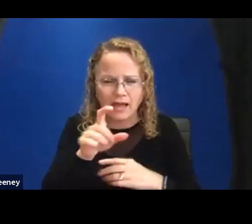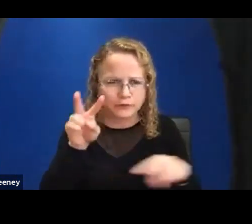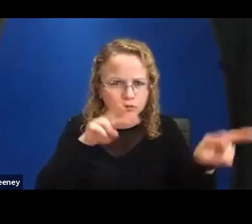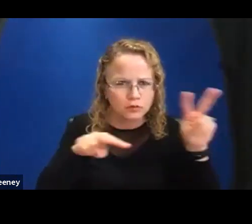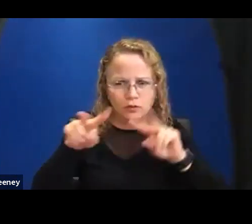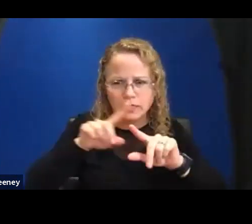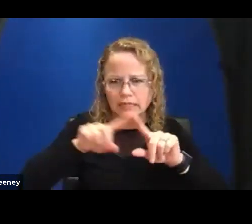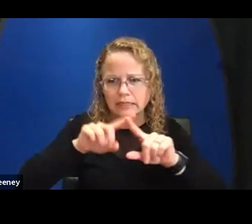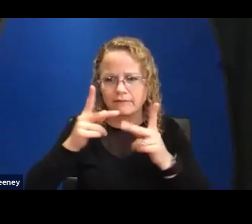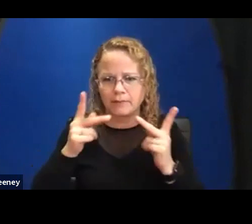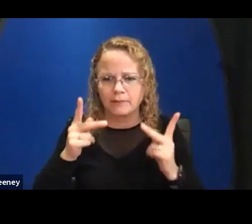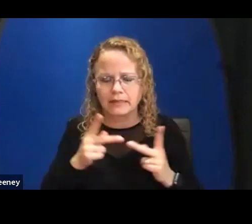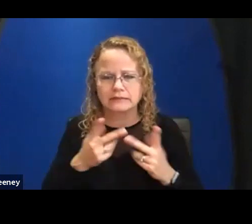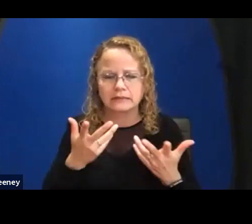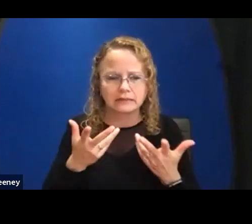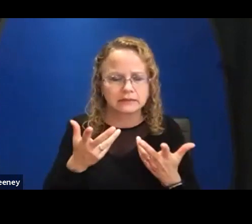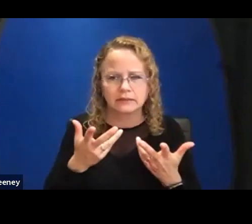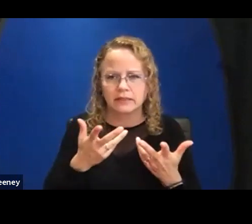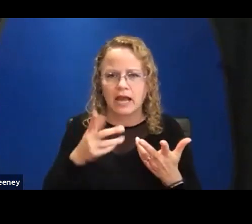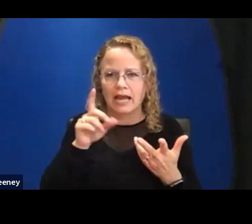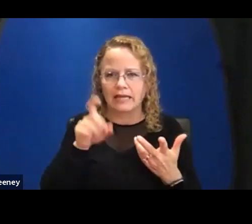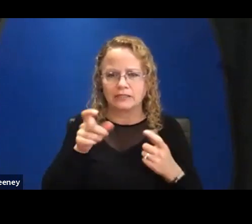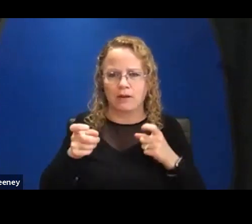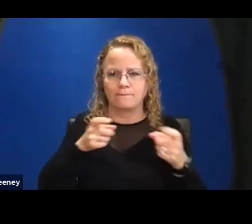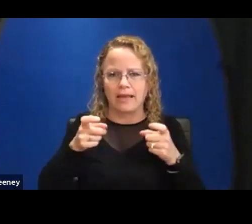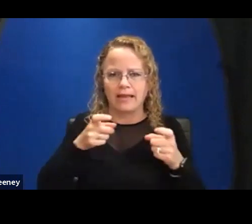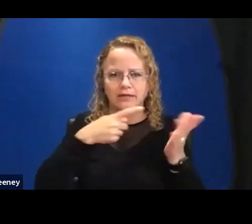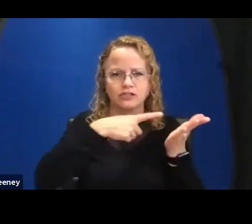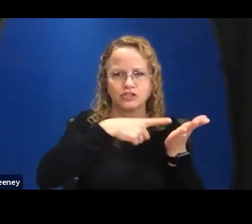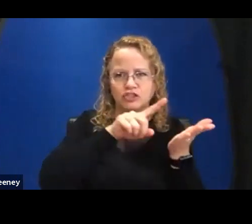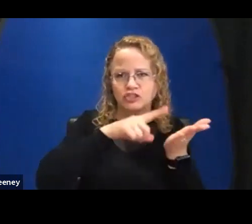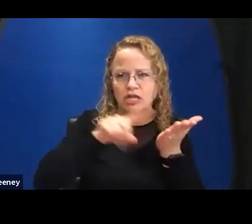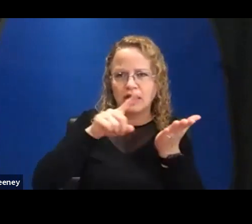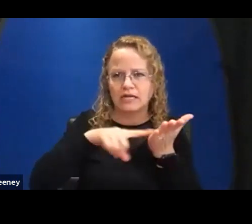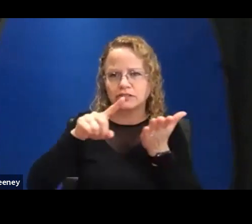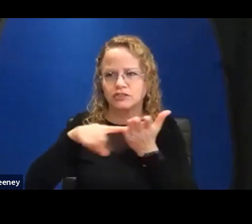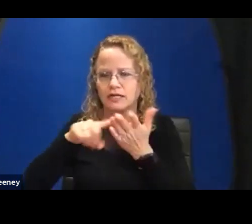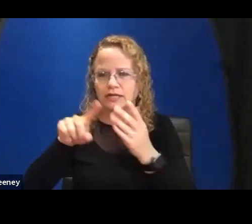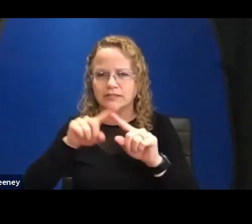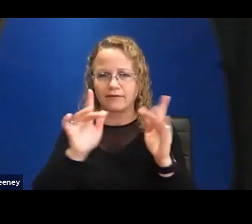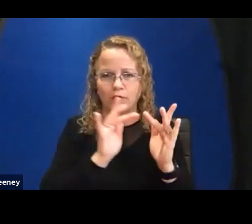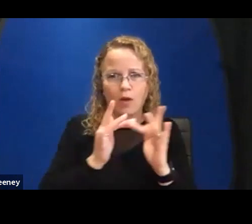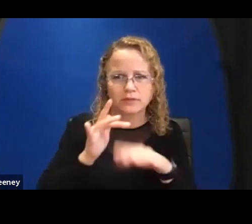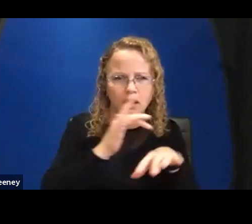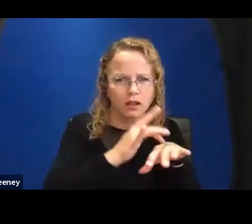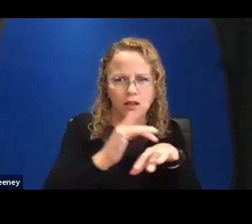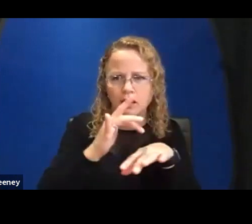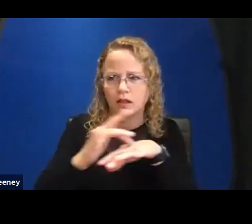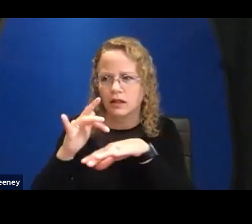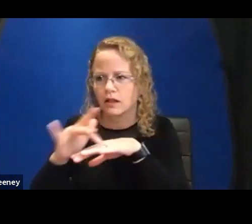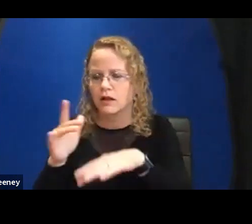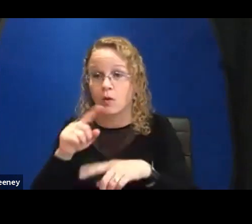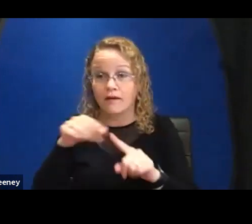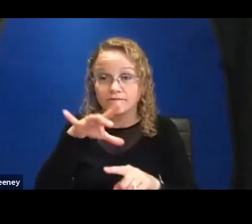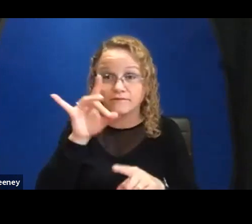places, and I need to manage checking lots of different sites. And then once I find a spot,